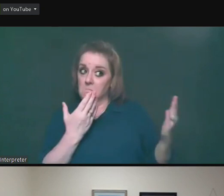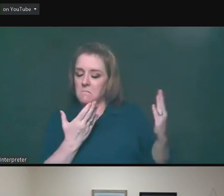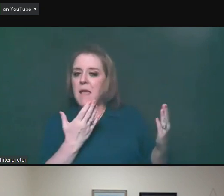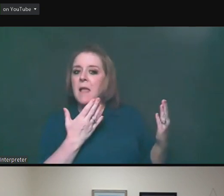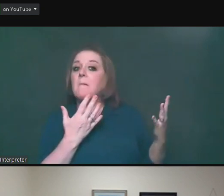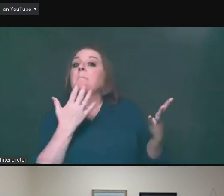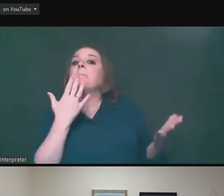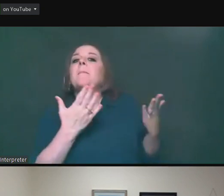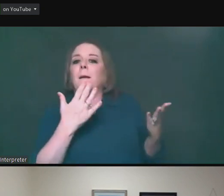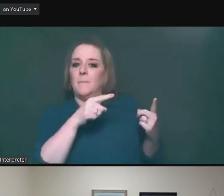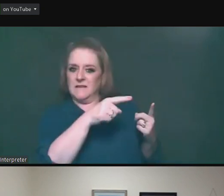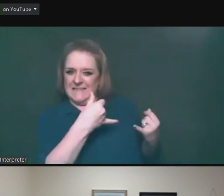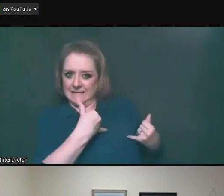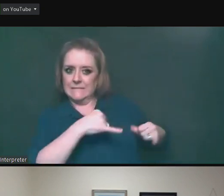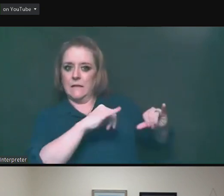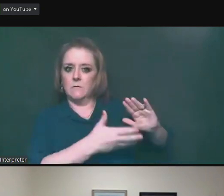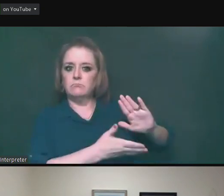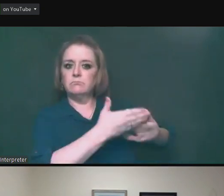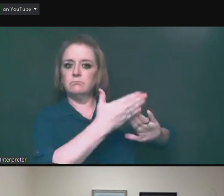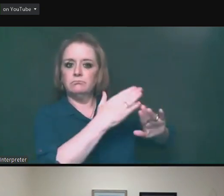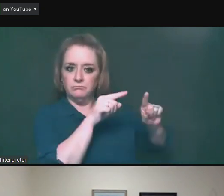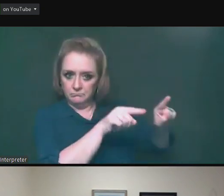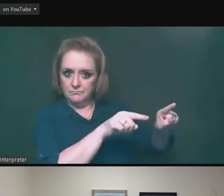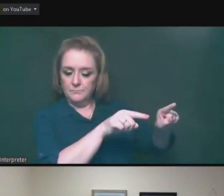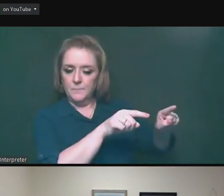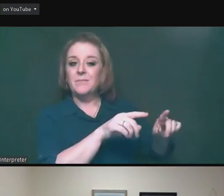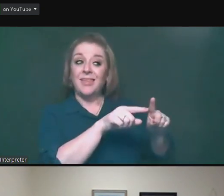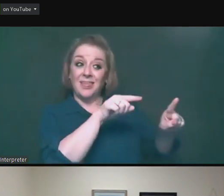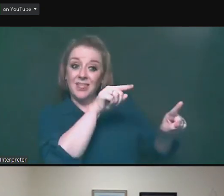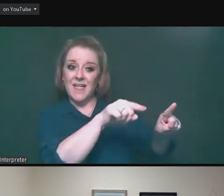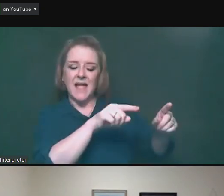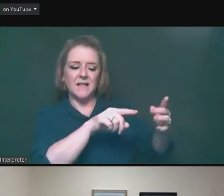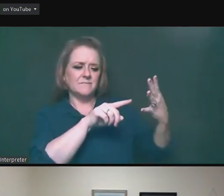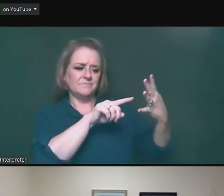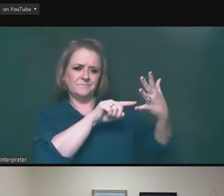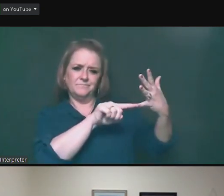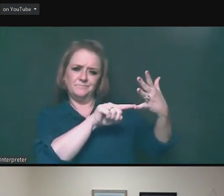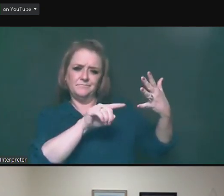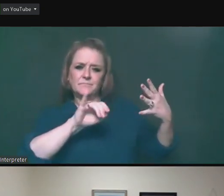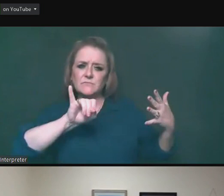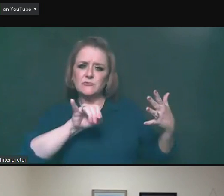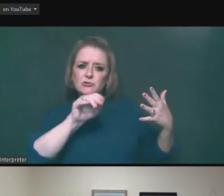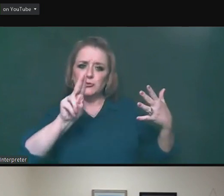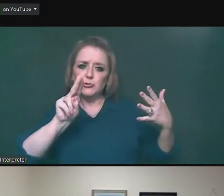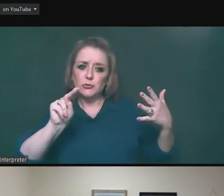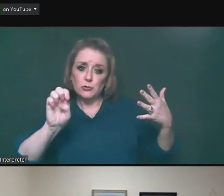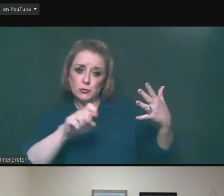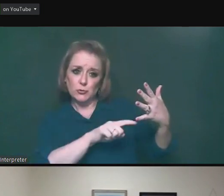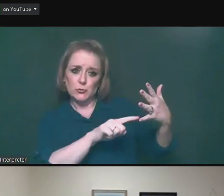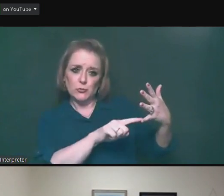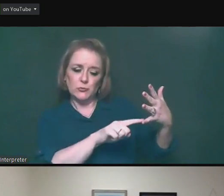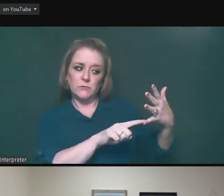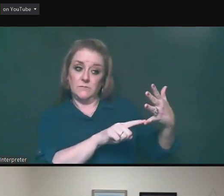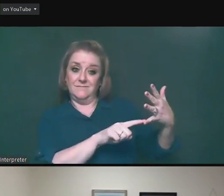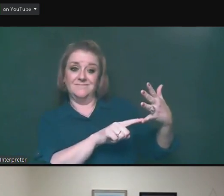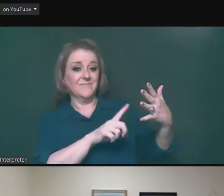But even though that's the very end of June, that's a long way away in the world we live in